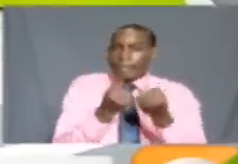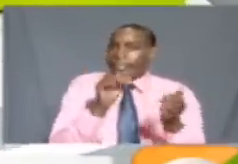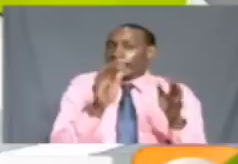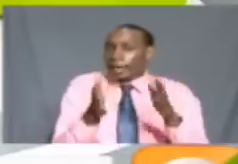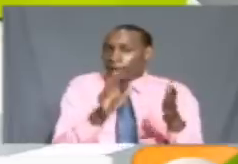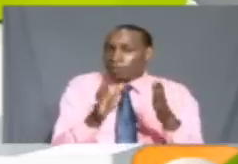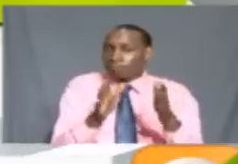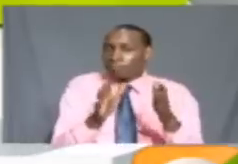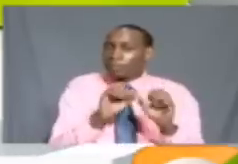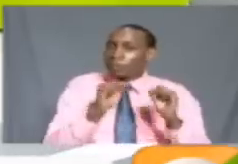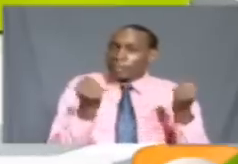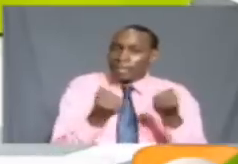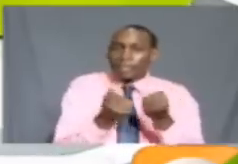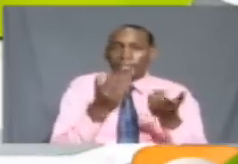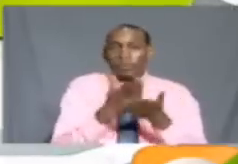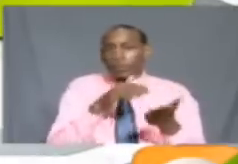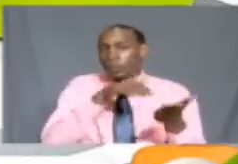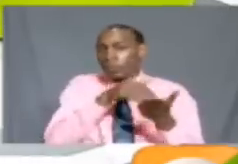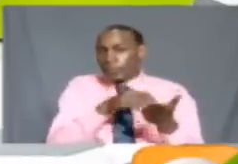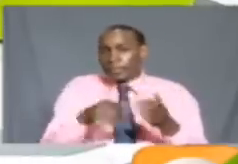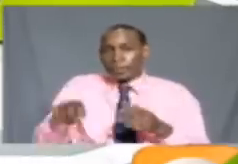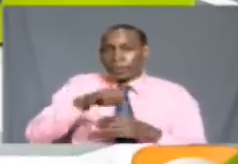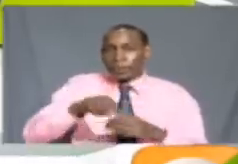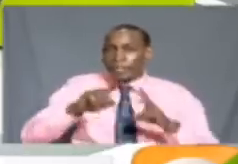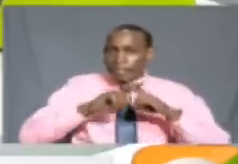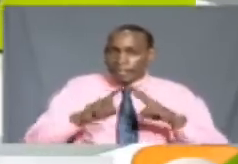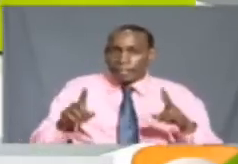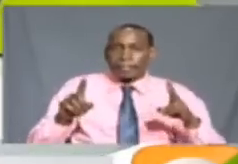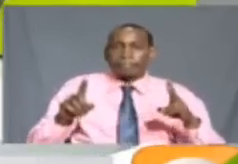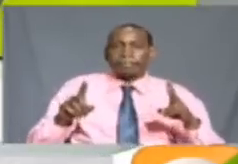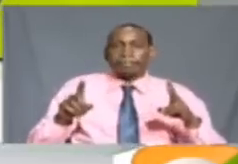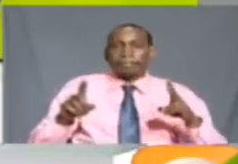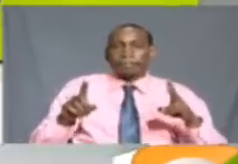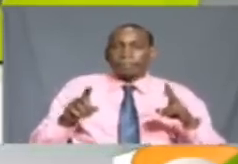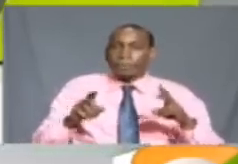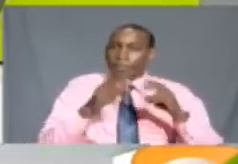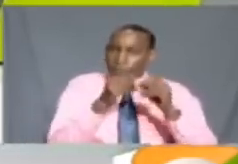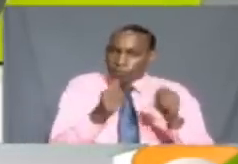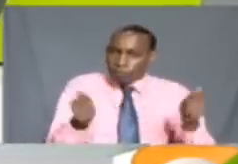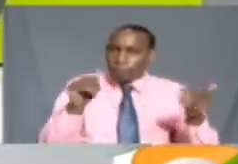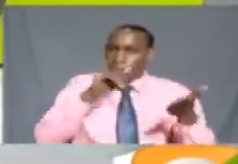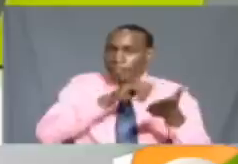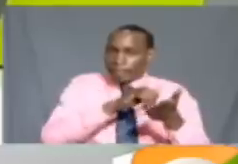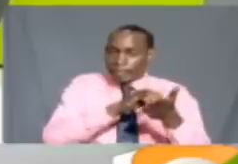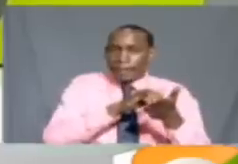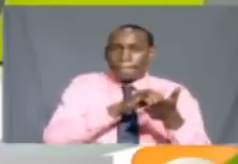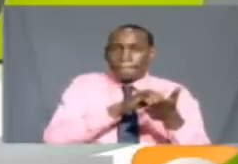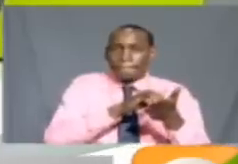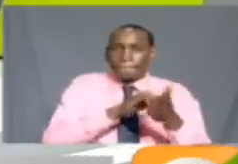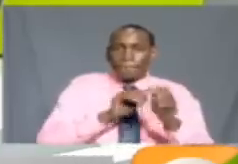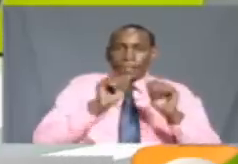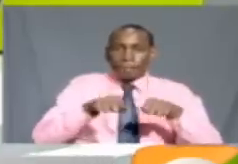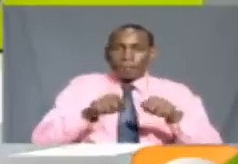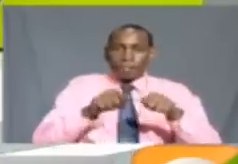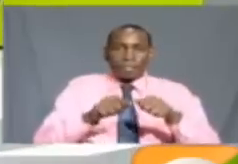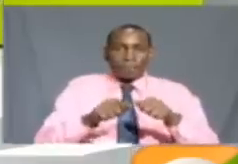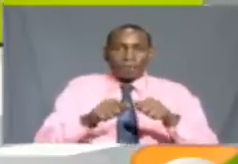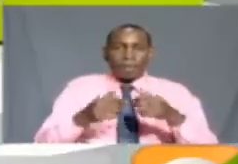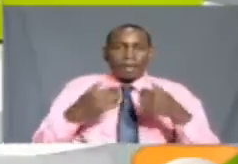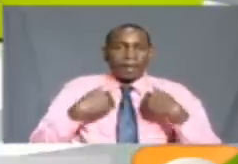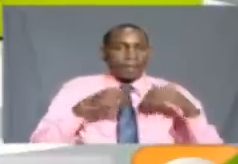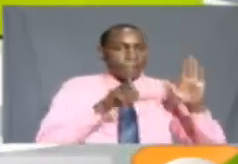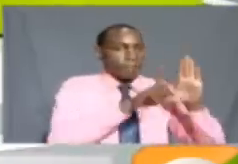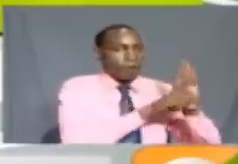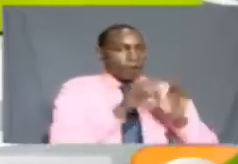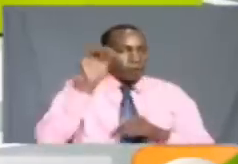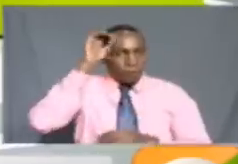is decaying, and how do we begin to remedy that? You can speak from a legal perspective,